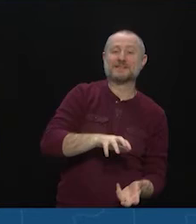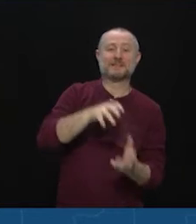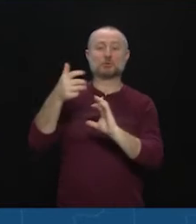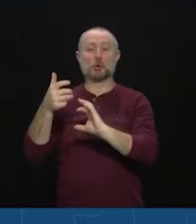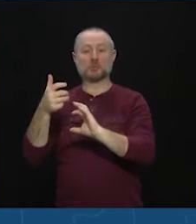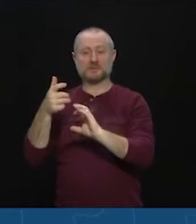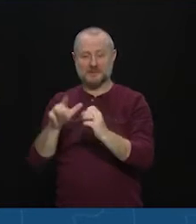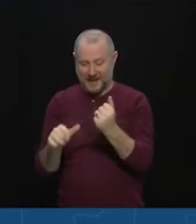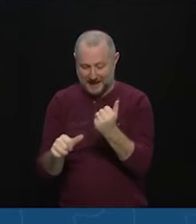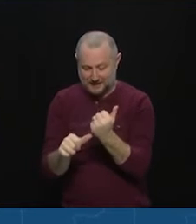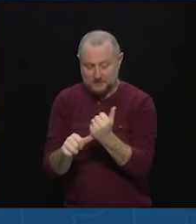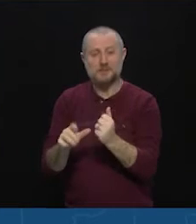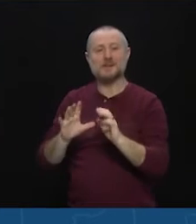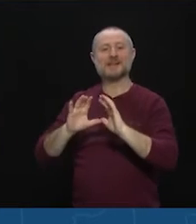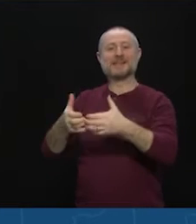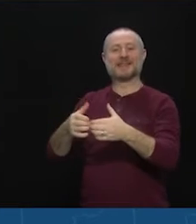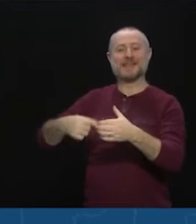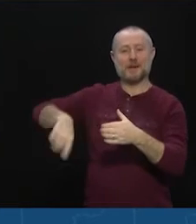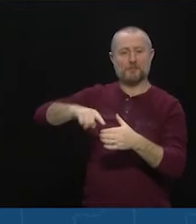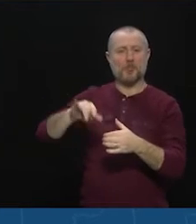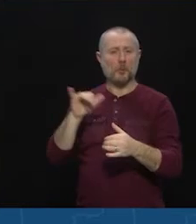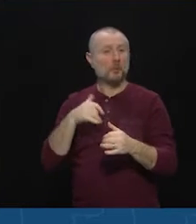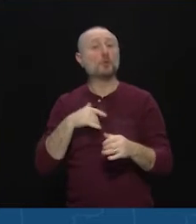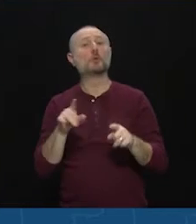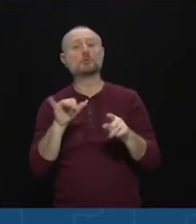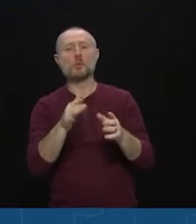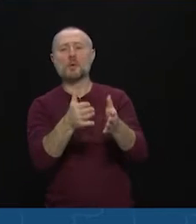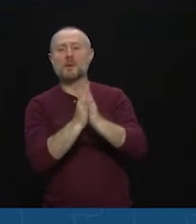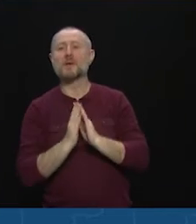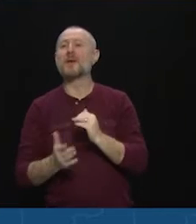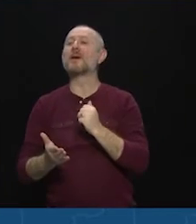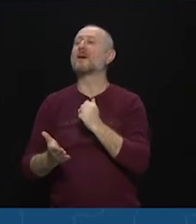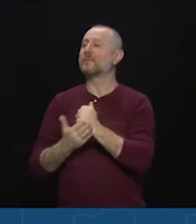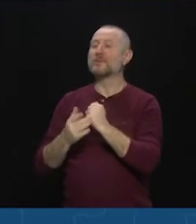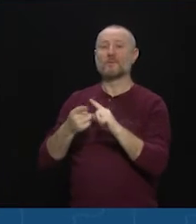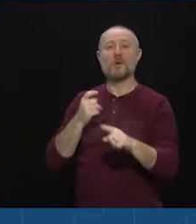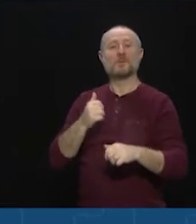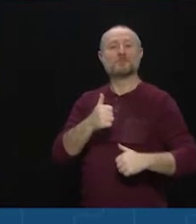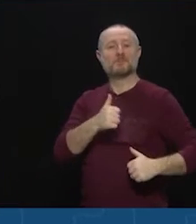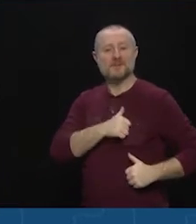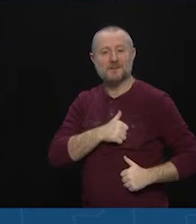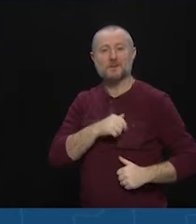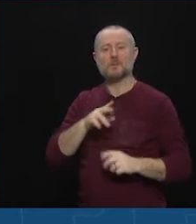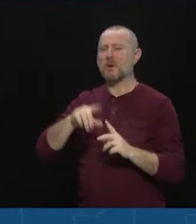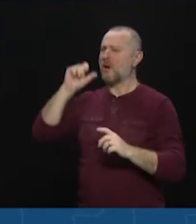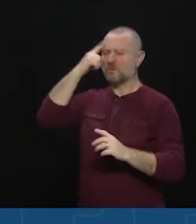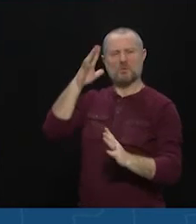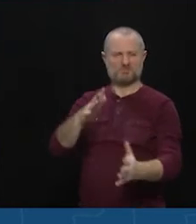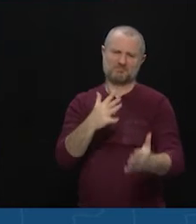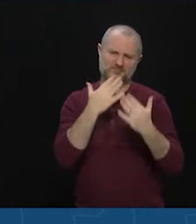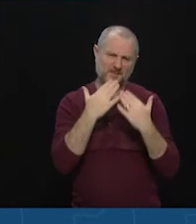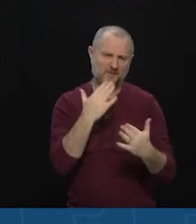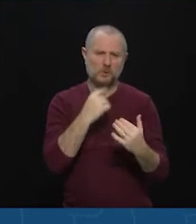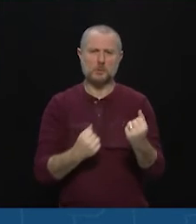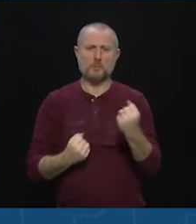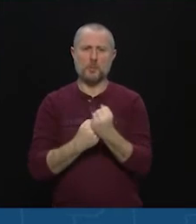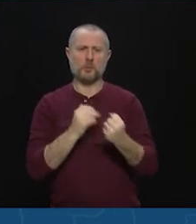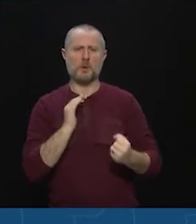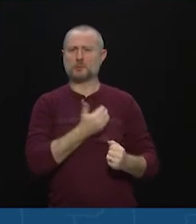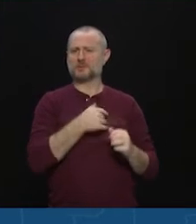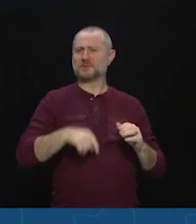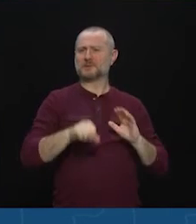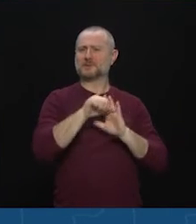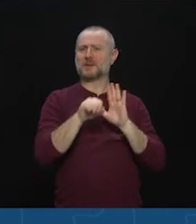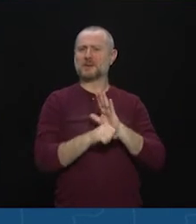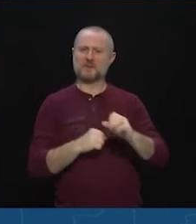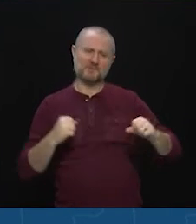military. Governor Hochul, thank you for being a champion for our state in the fight against COVID-19. And